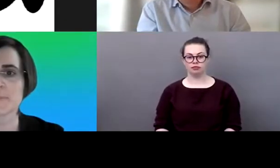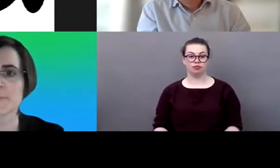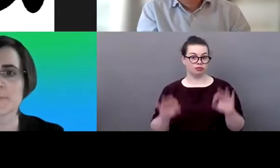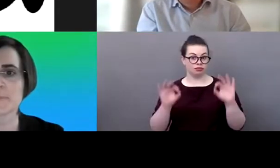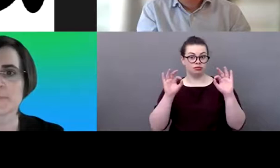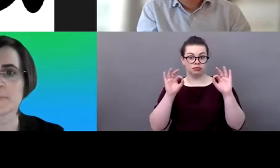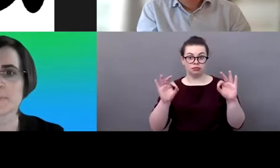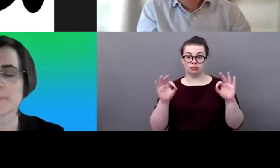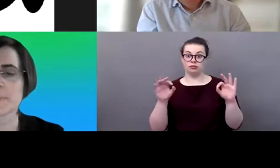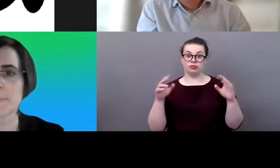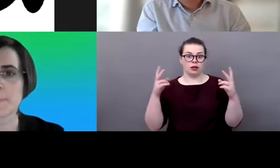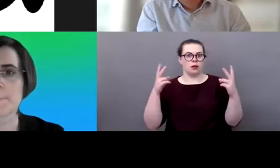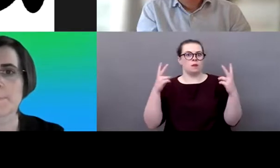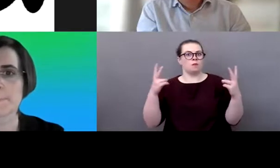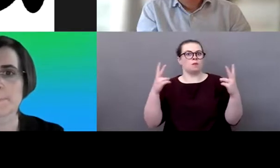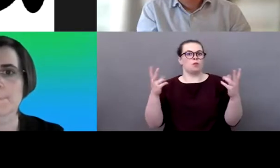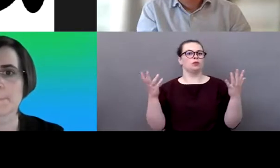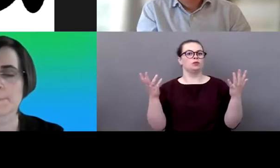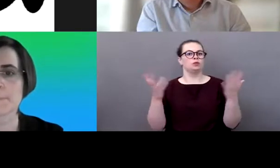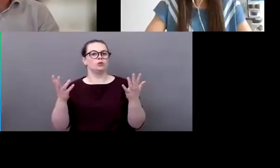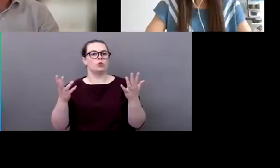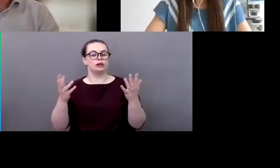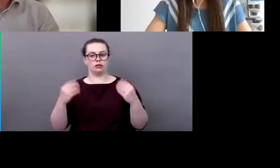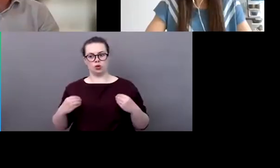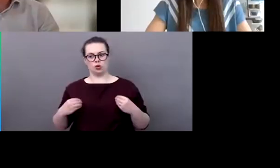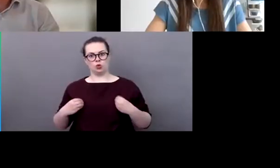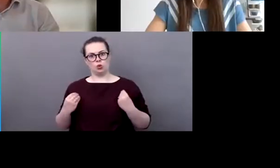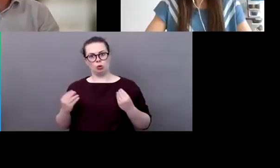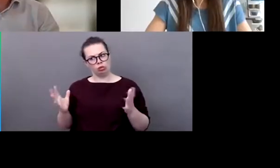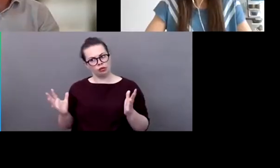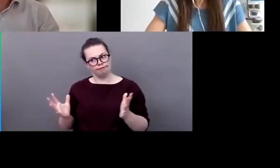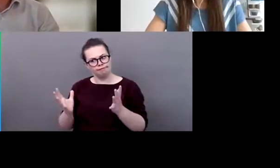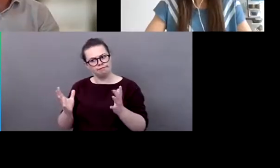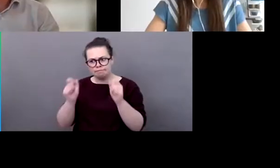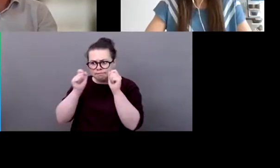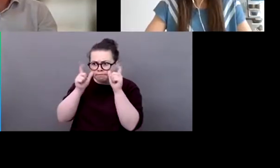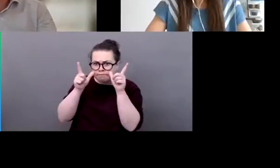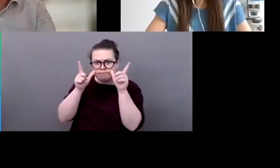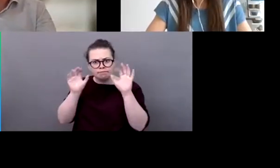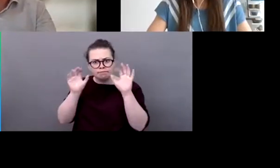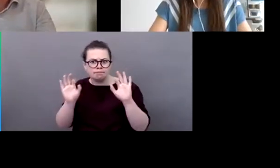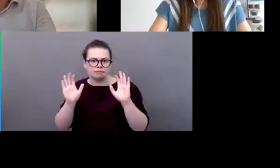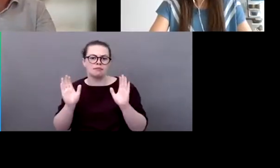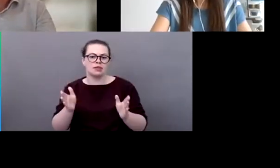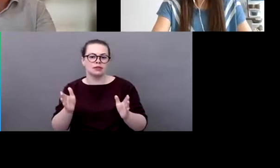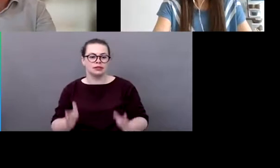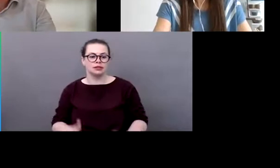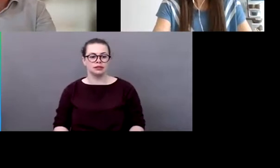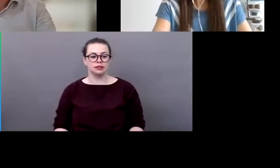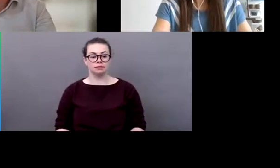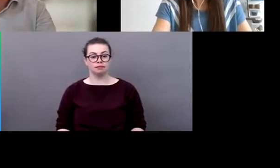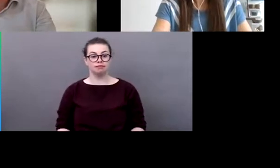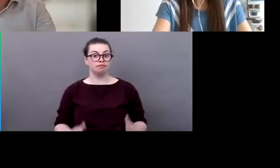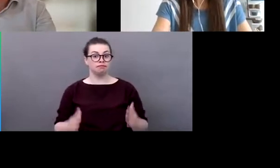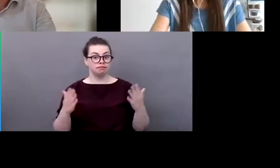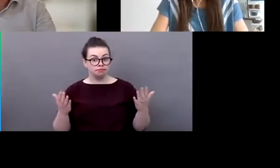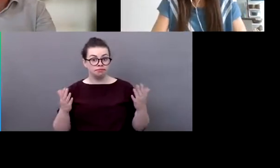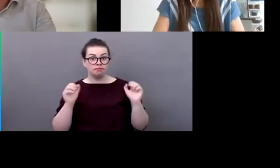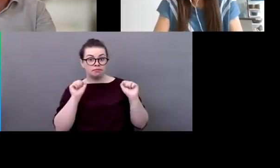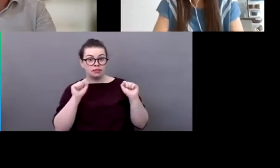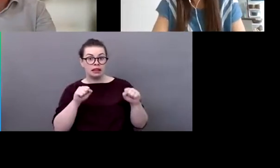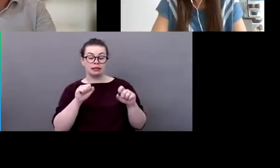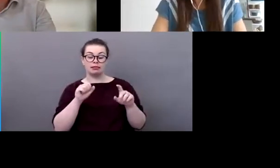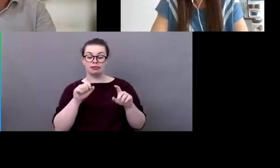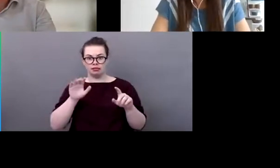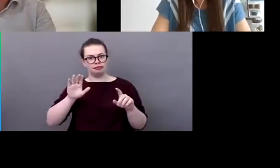awareness among mainly the youth um if we can now talk about the impact that uh those initiatives have or